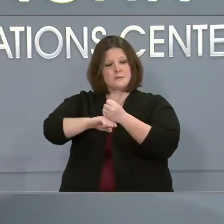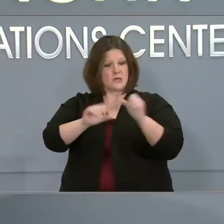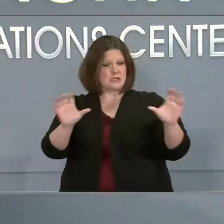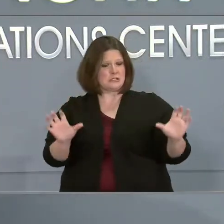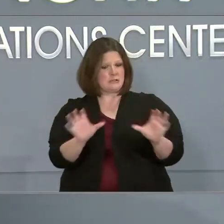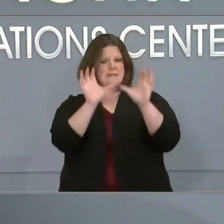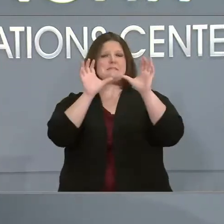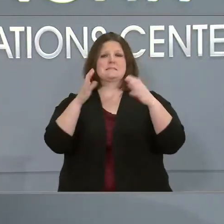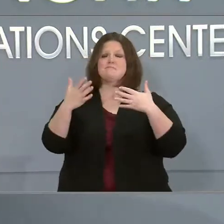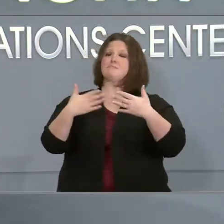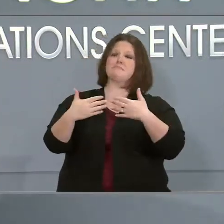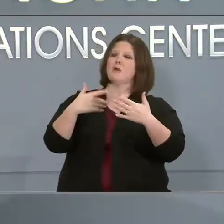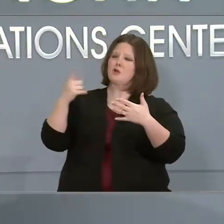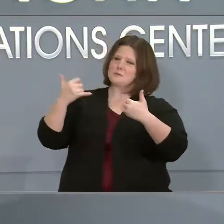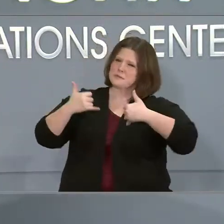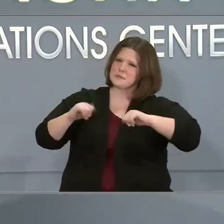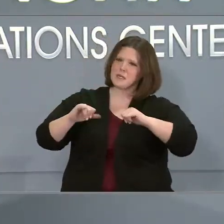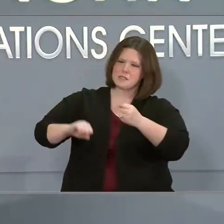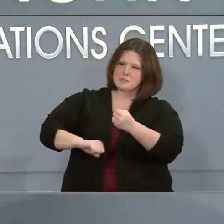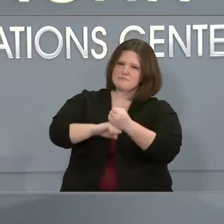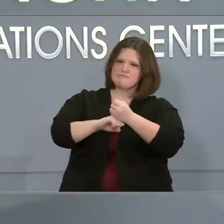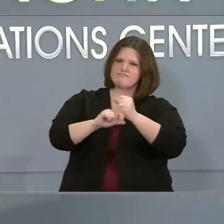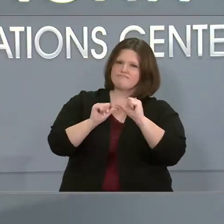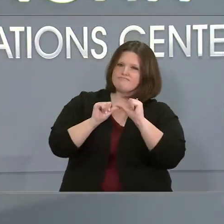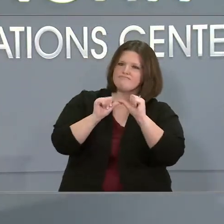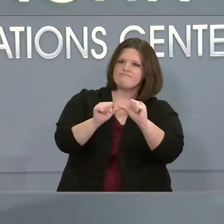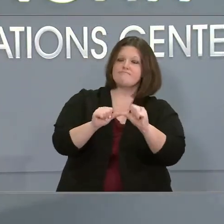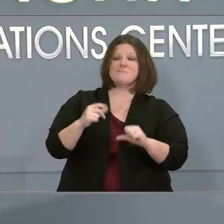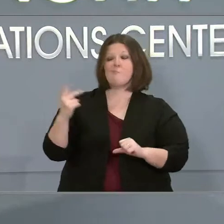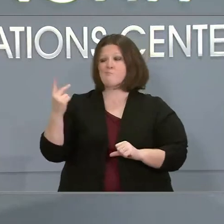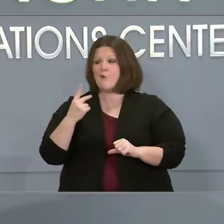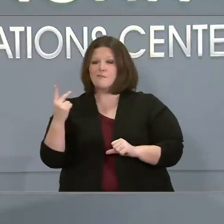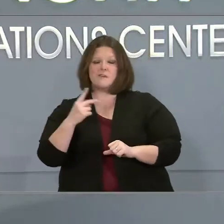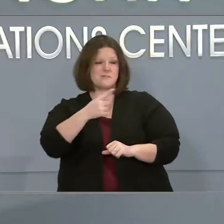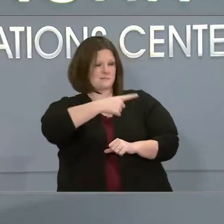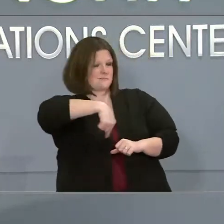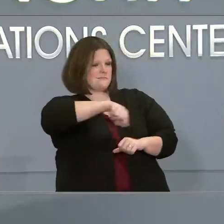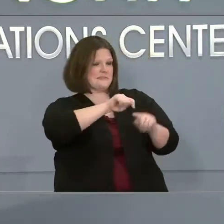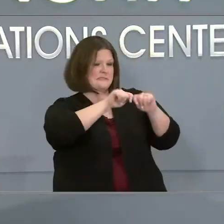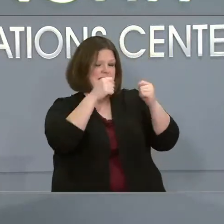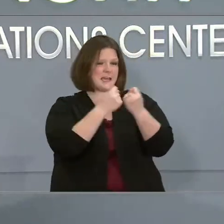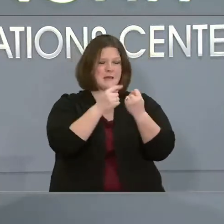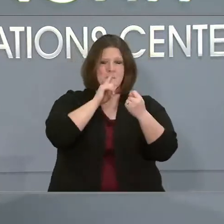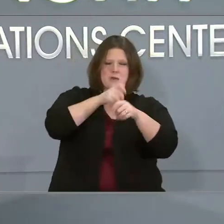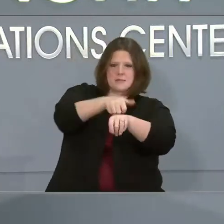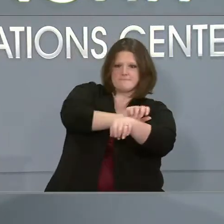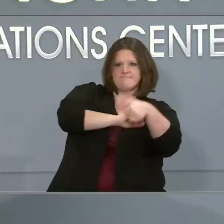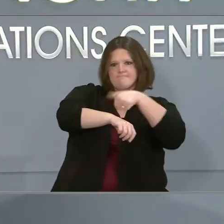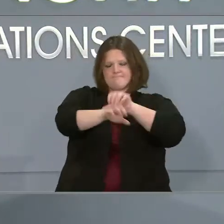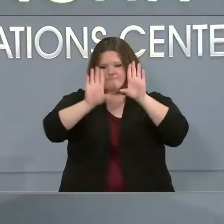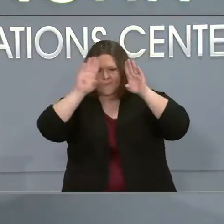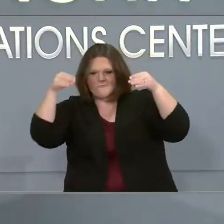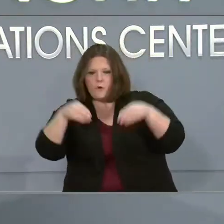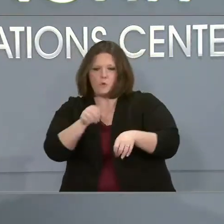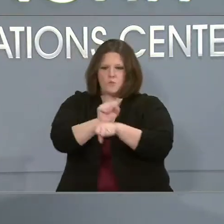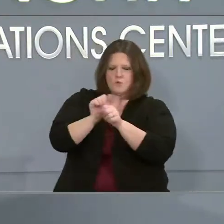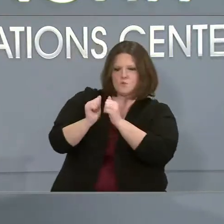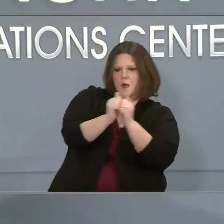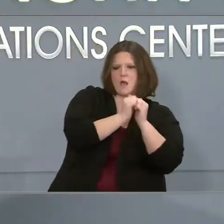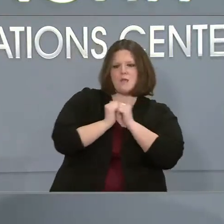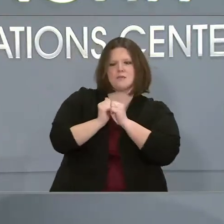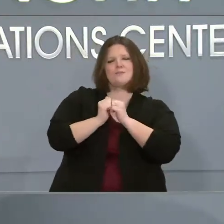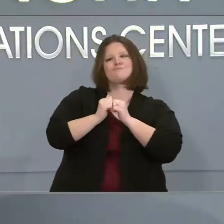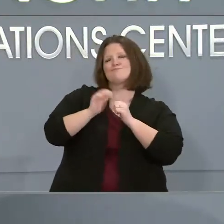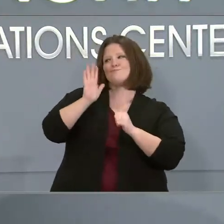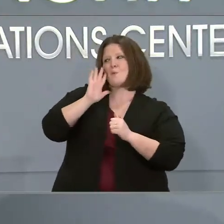I, along with our remarkable team, have been in the trenches together, and we're going to miss you. And